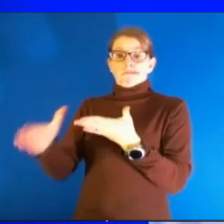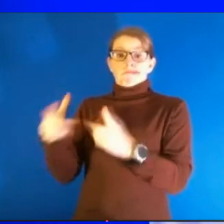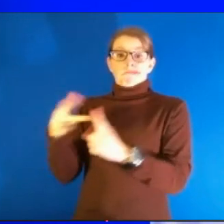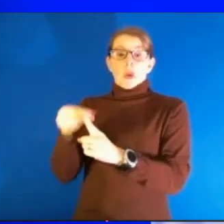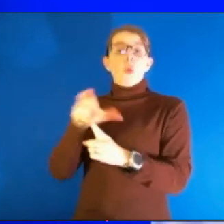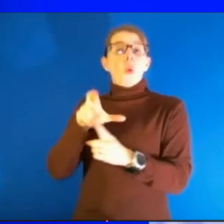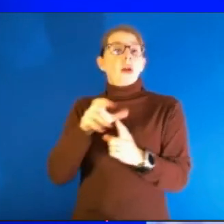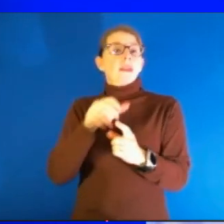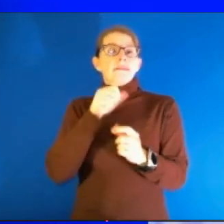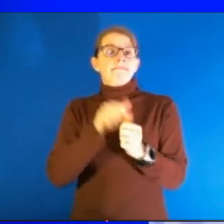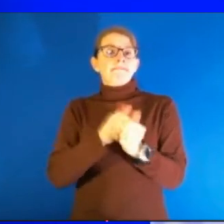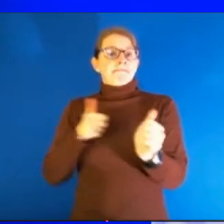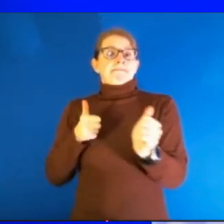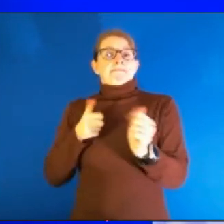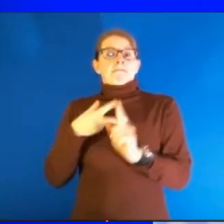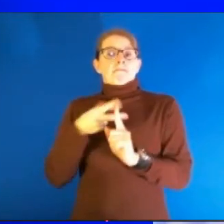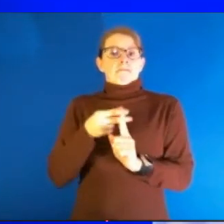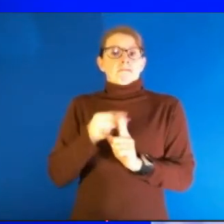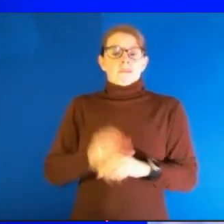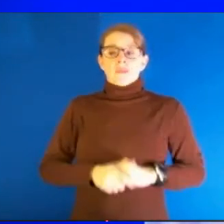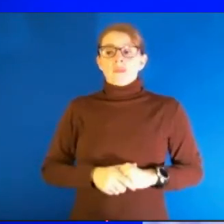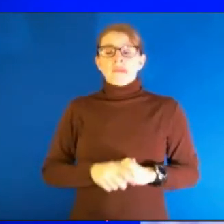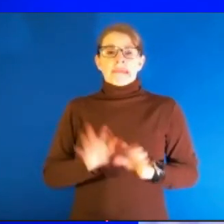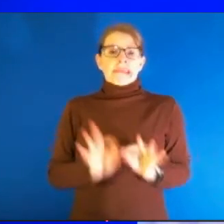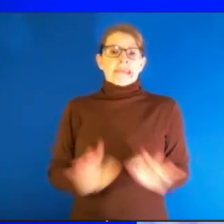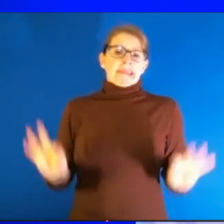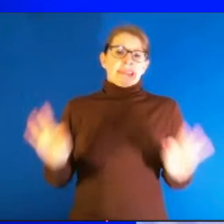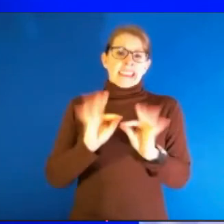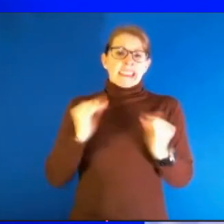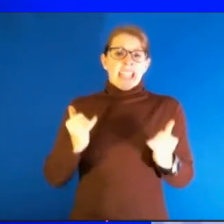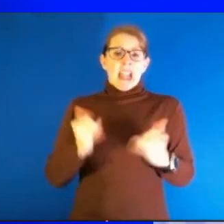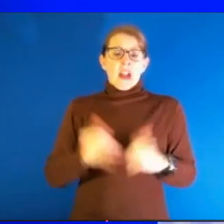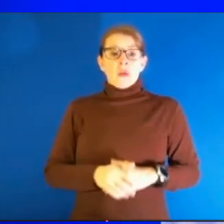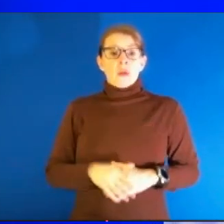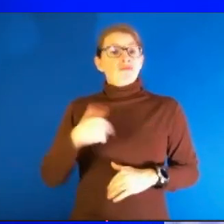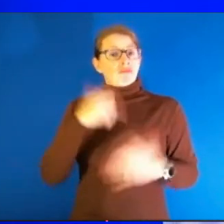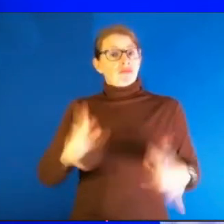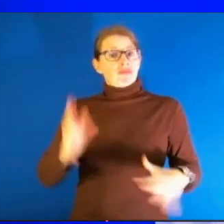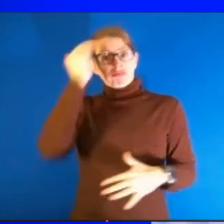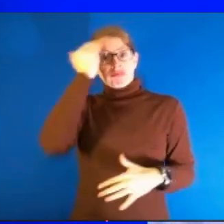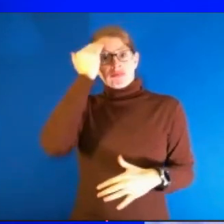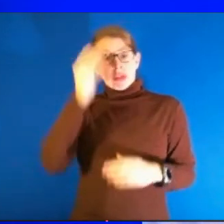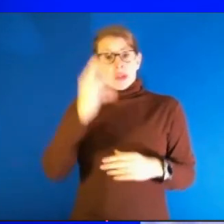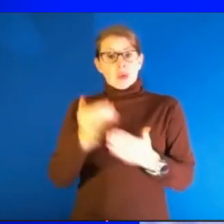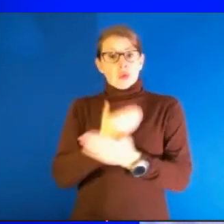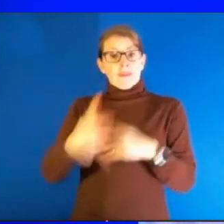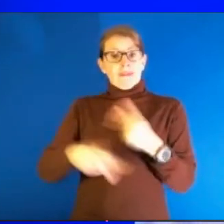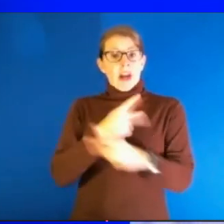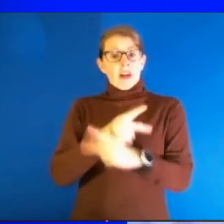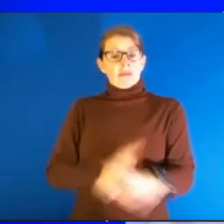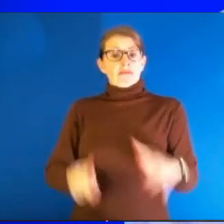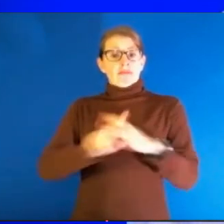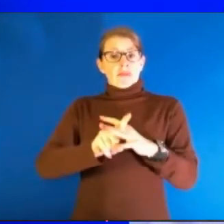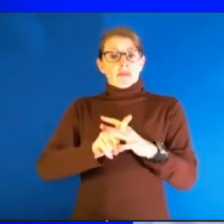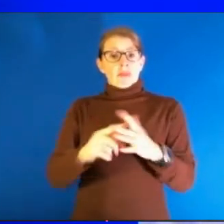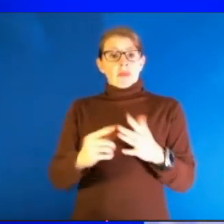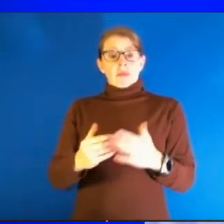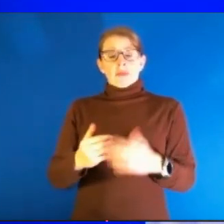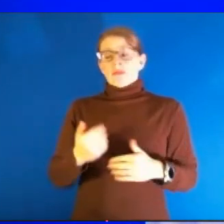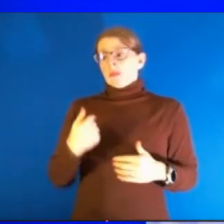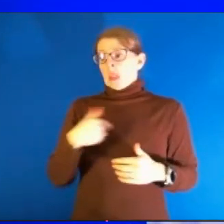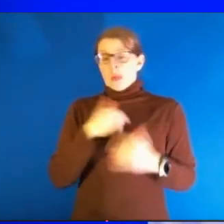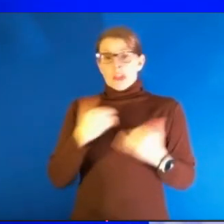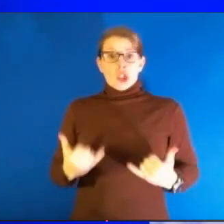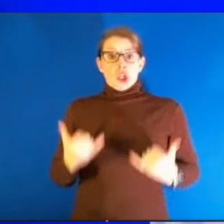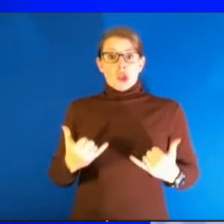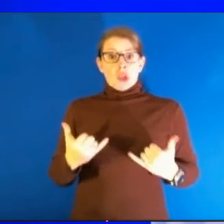So it continues to be extremely important now. As we know that new variants come in, new variants arise, we are currently